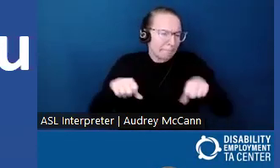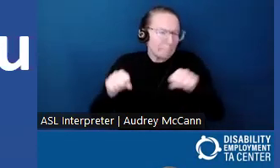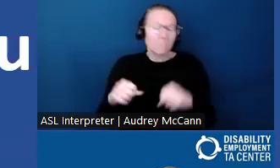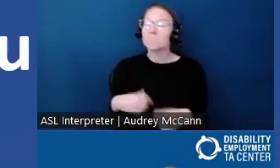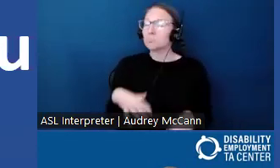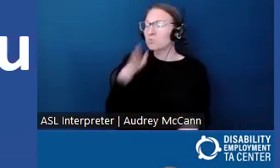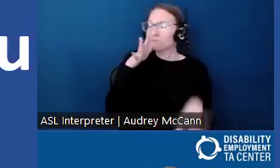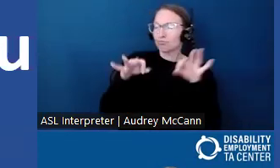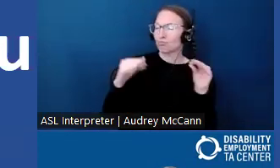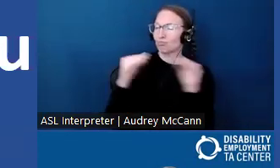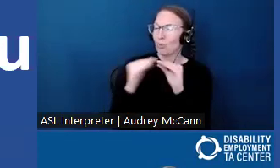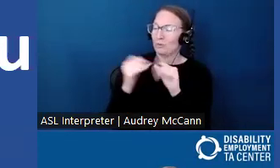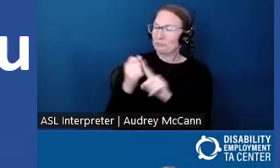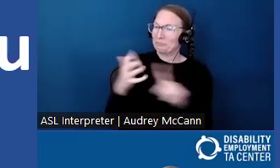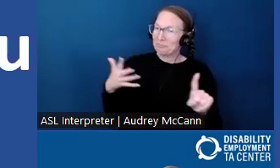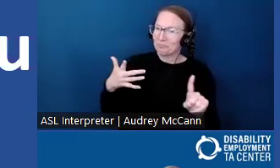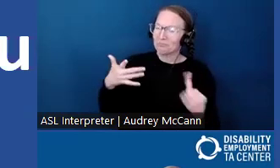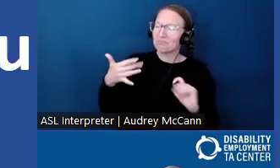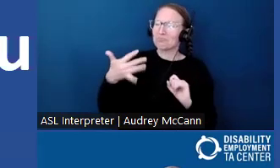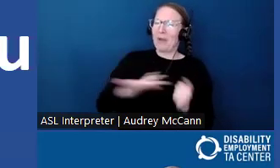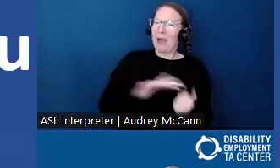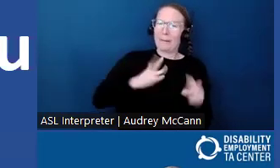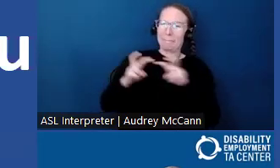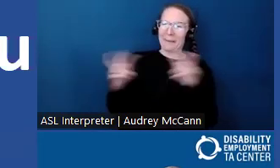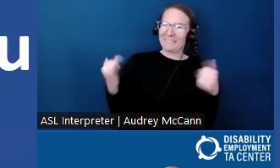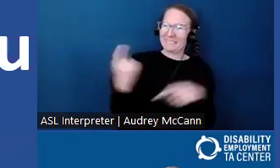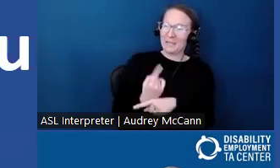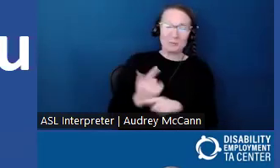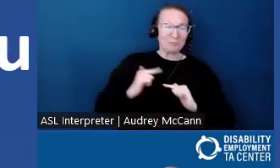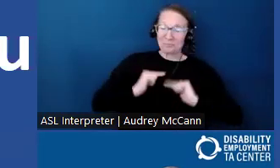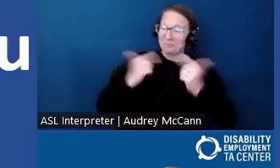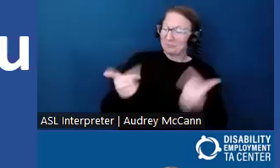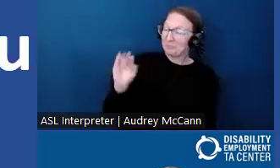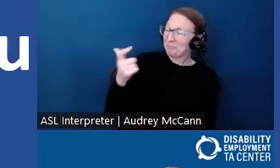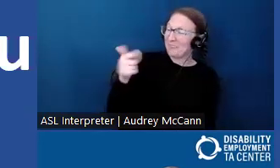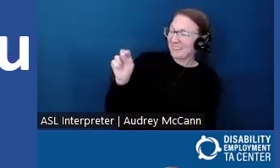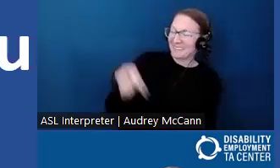be provided throughout our panel today. I'll turn it back over to Megan.